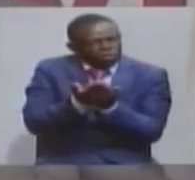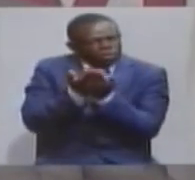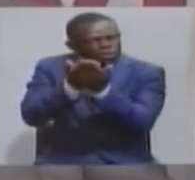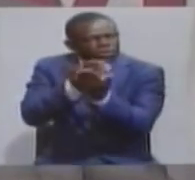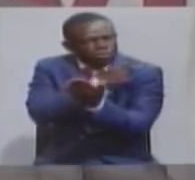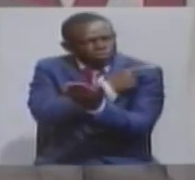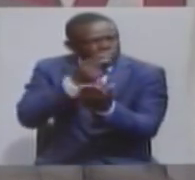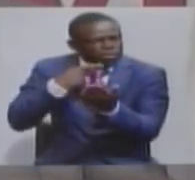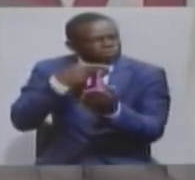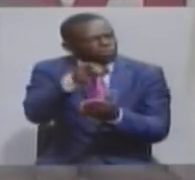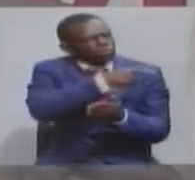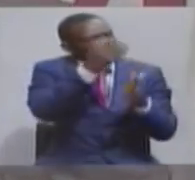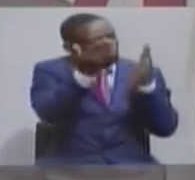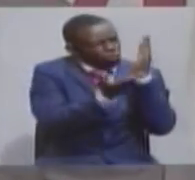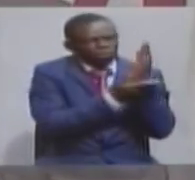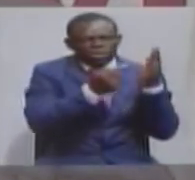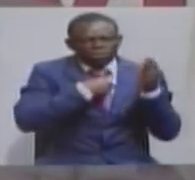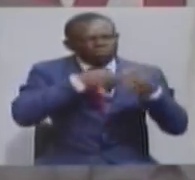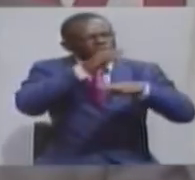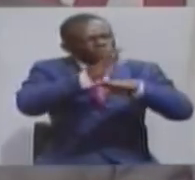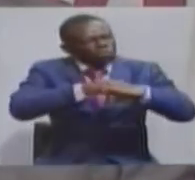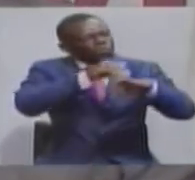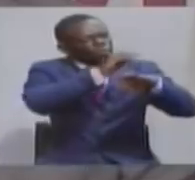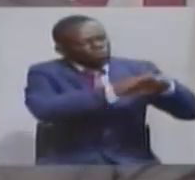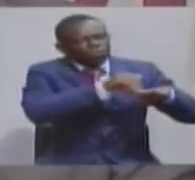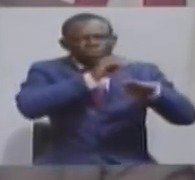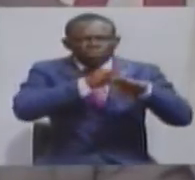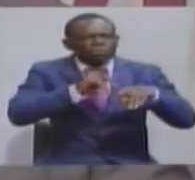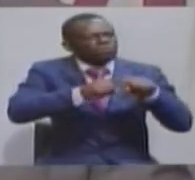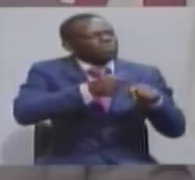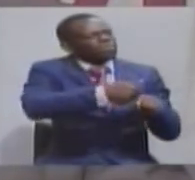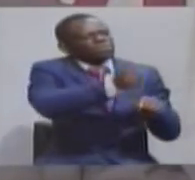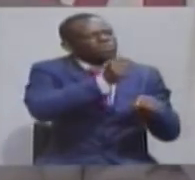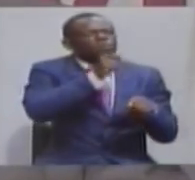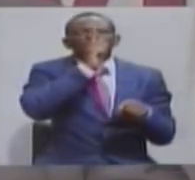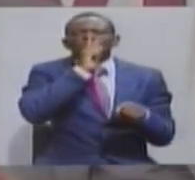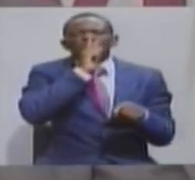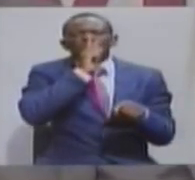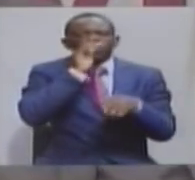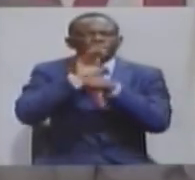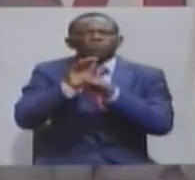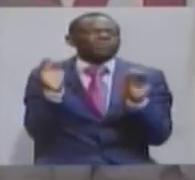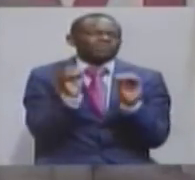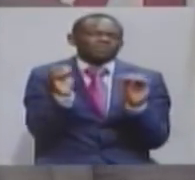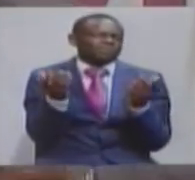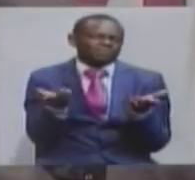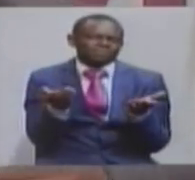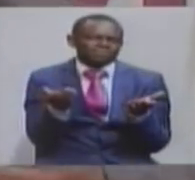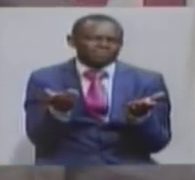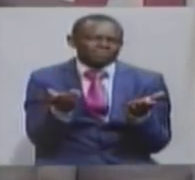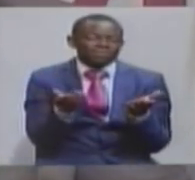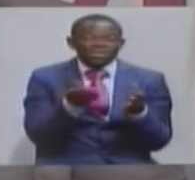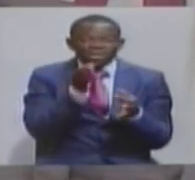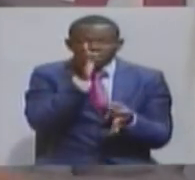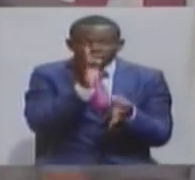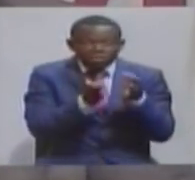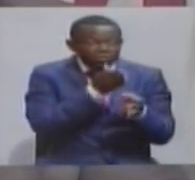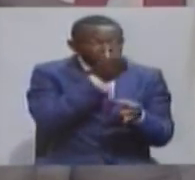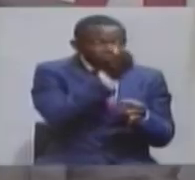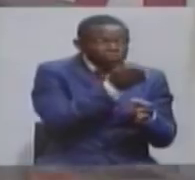all. Had it been that they had made submissions, Mr. Jack Mwimbo should have said, yes, we made submissions and